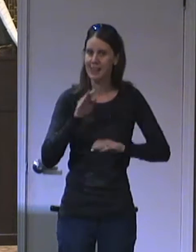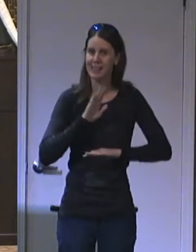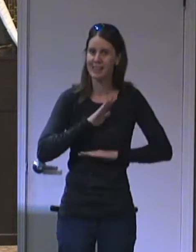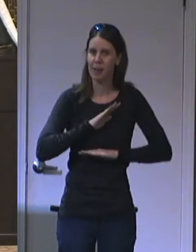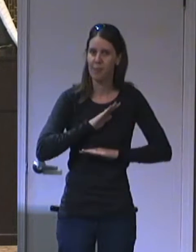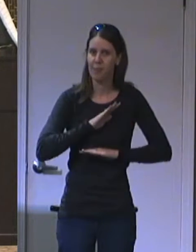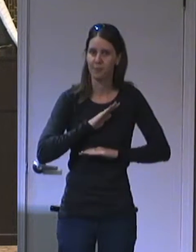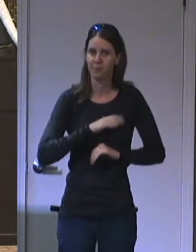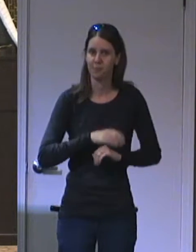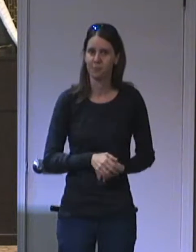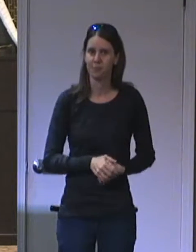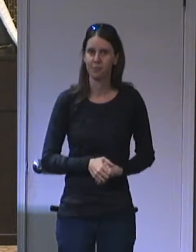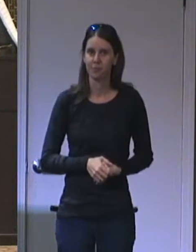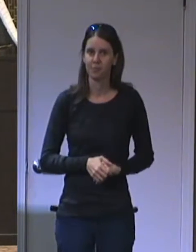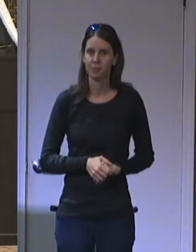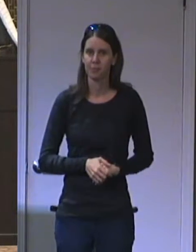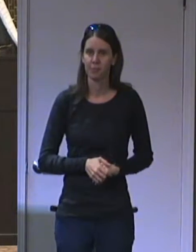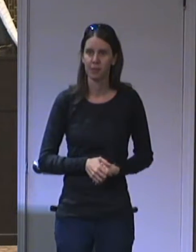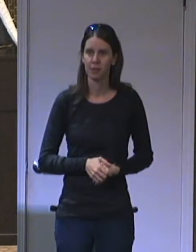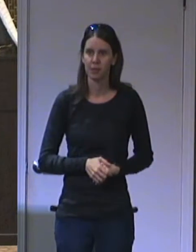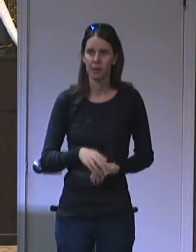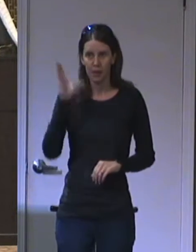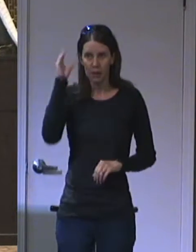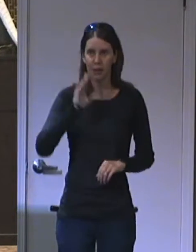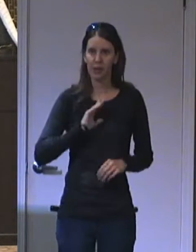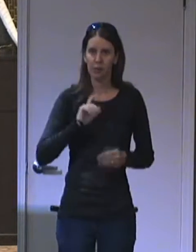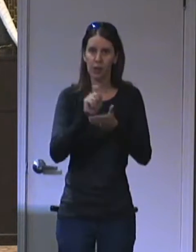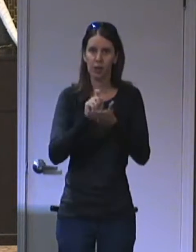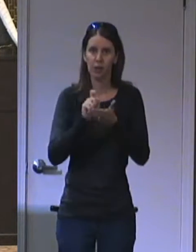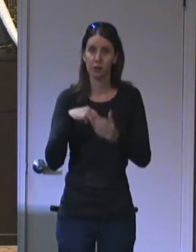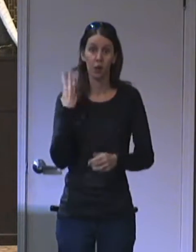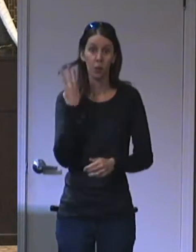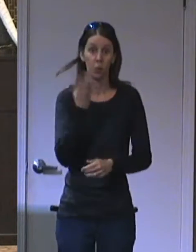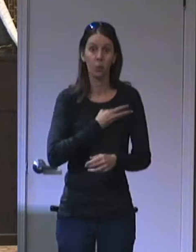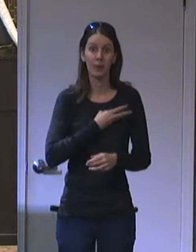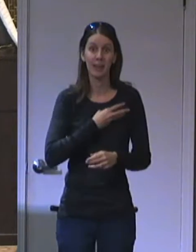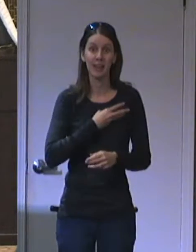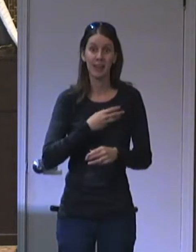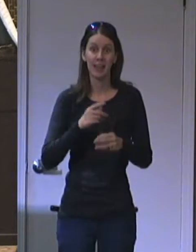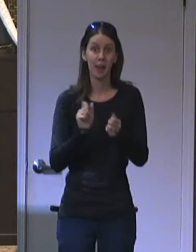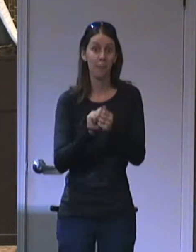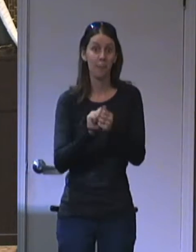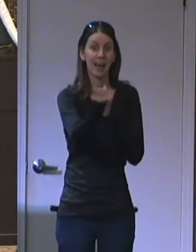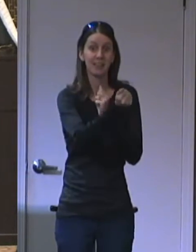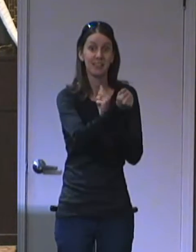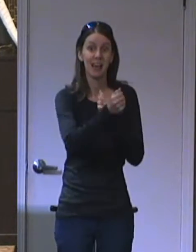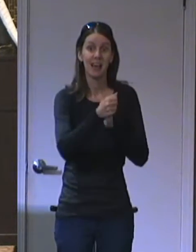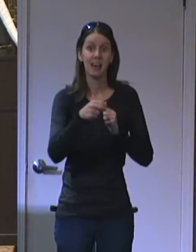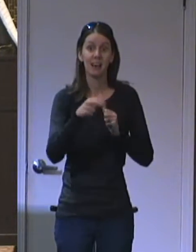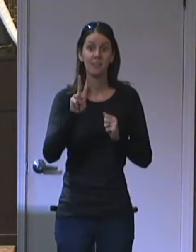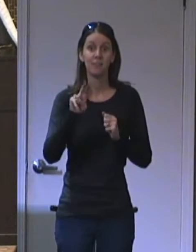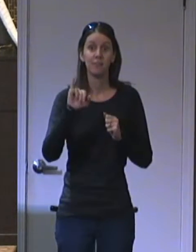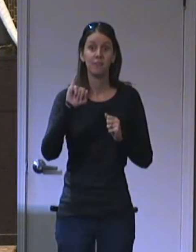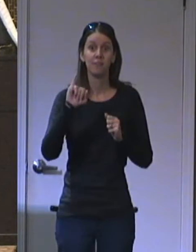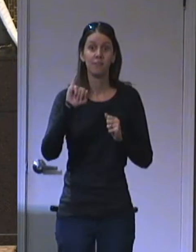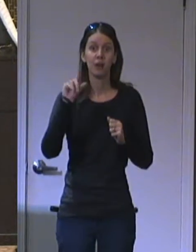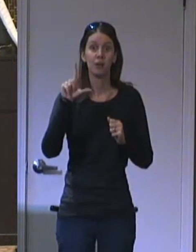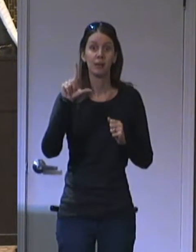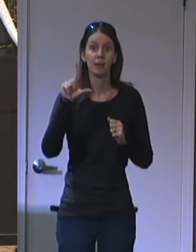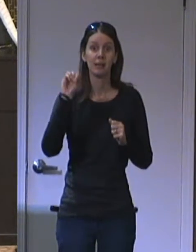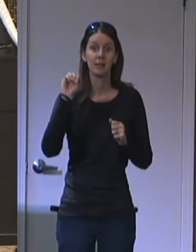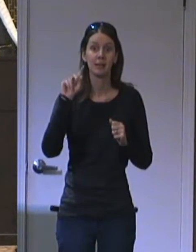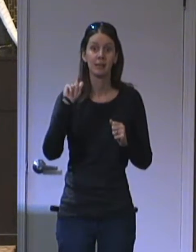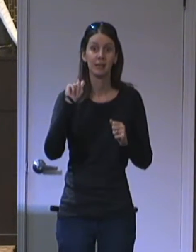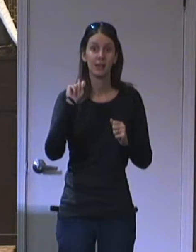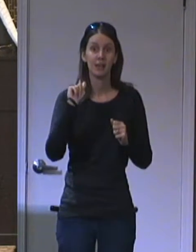Contentment. Bernard Williams wrote, "We may pass violets looking for roses. We may